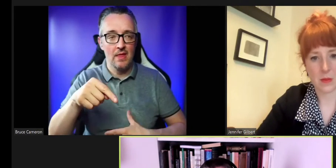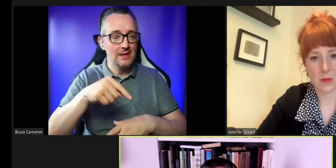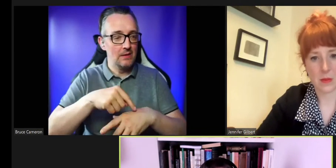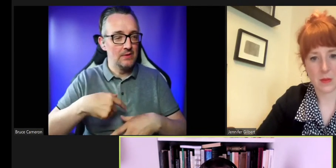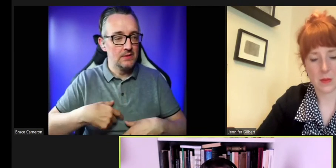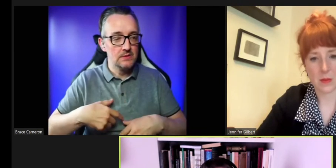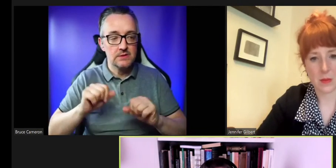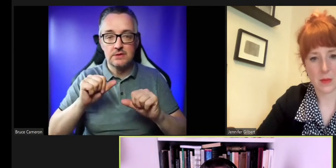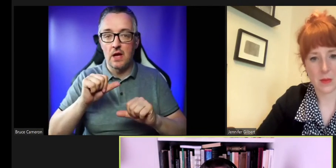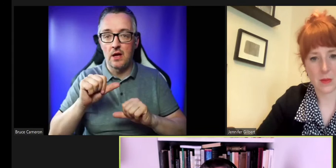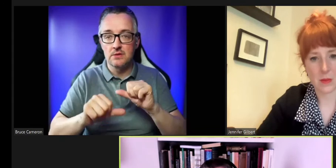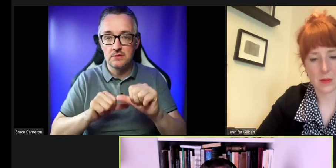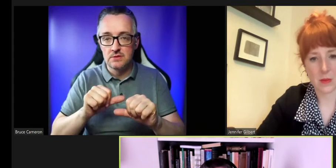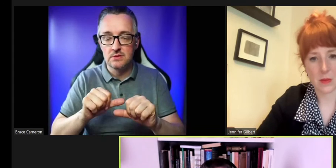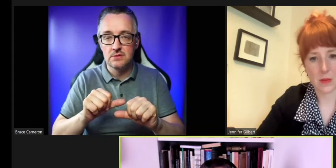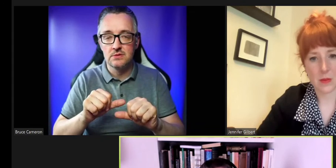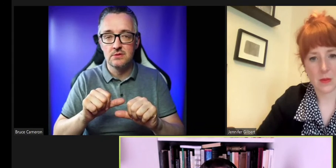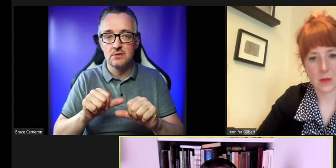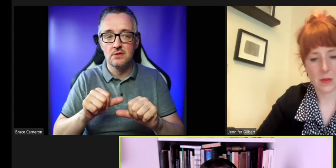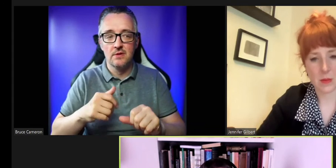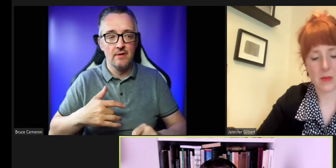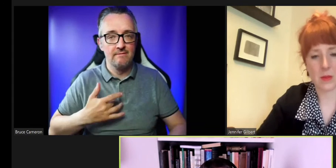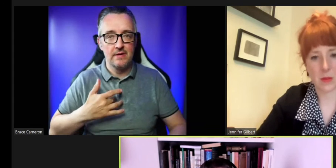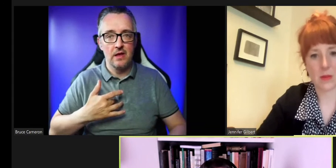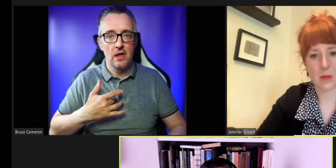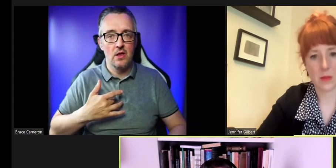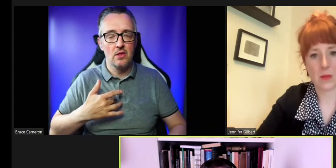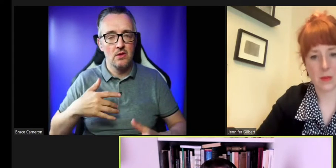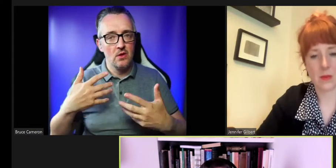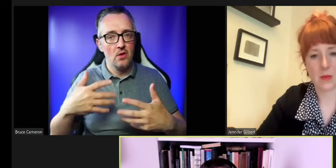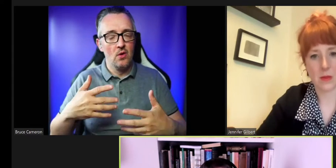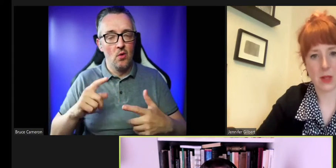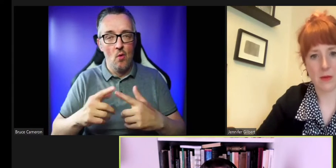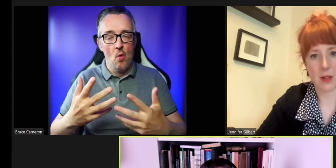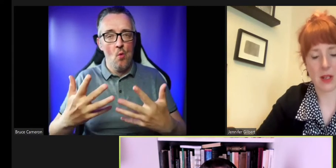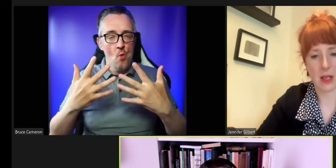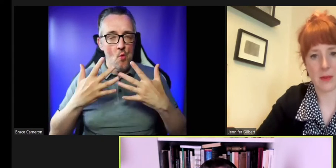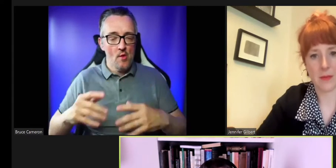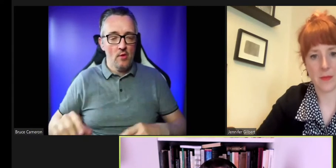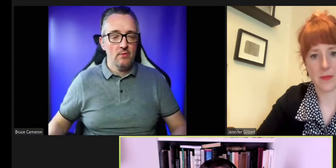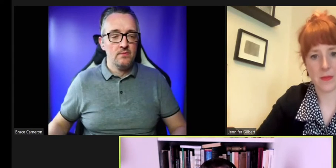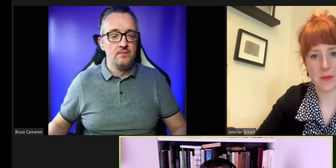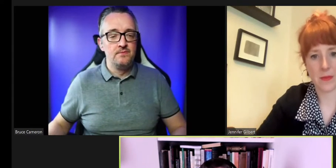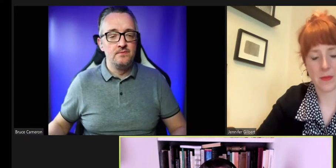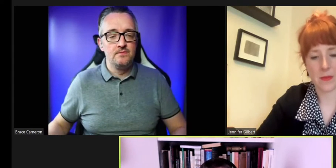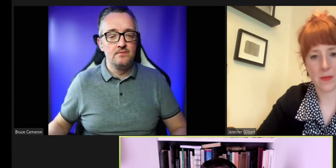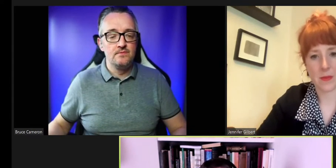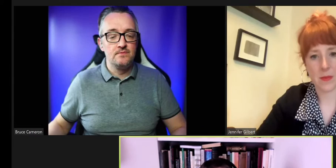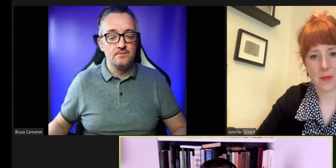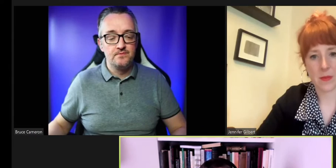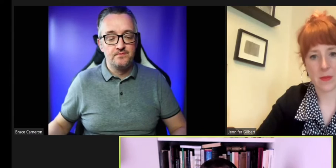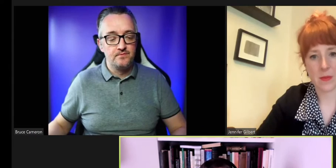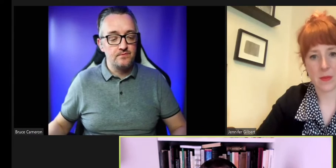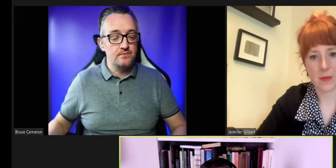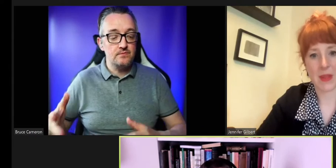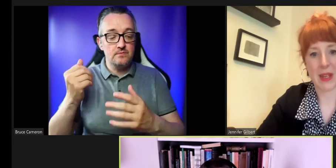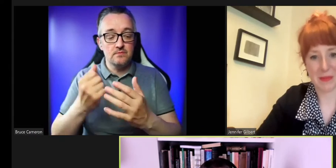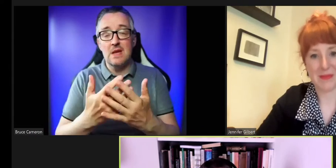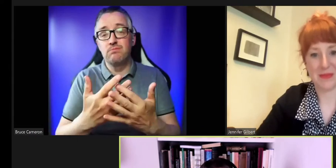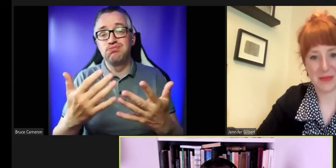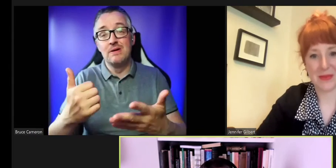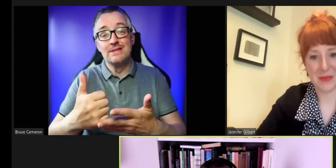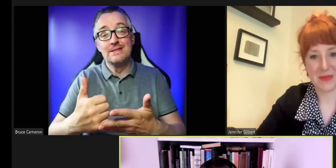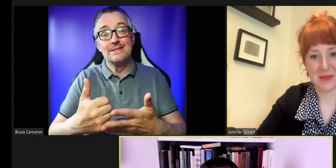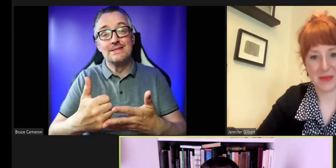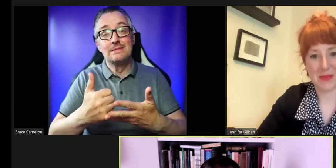starting out in your career, and it can feel very overwhelming, I think. Mm-hmm. Definitely. But there is support out there, and there's loads of us. Yeah.